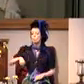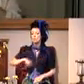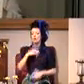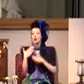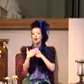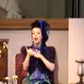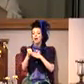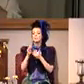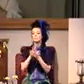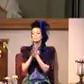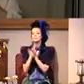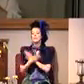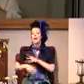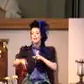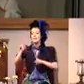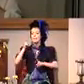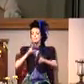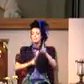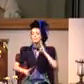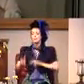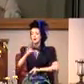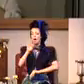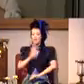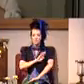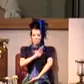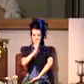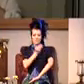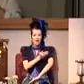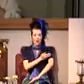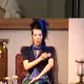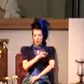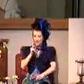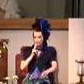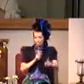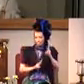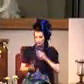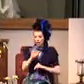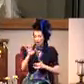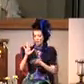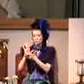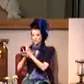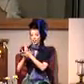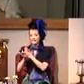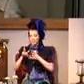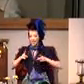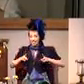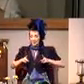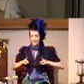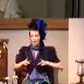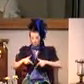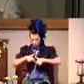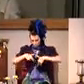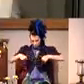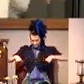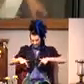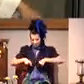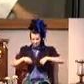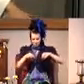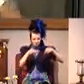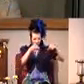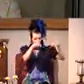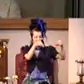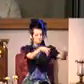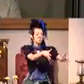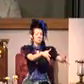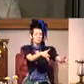called to be a people of power and a people of praise. And to allow those linens to stay in the tomb where